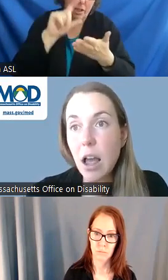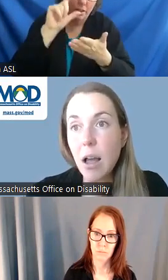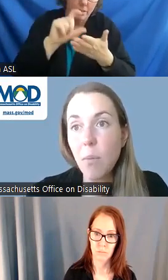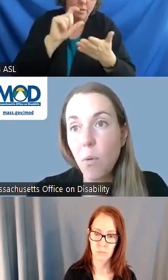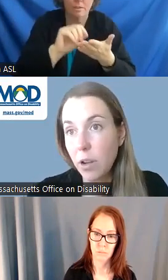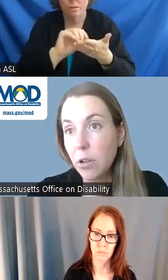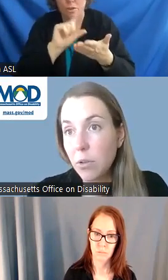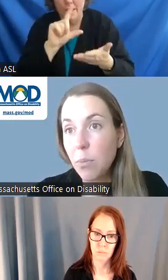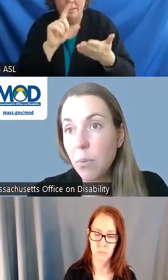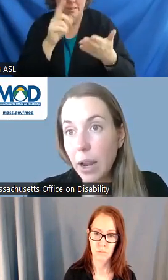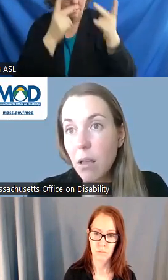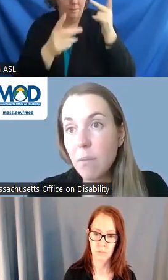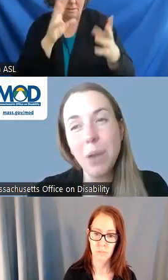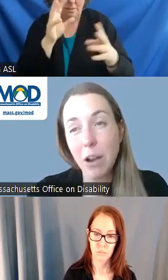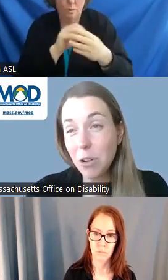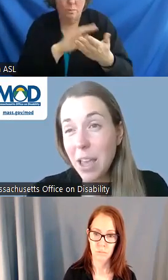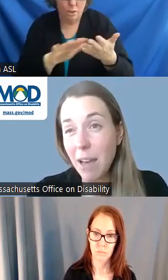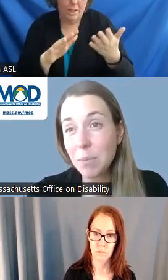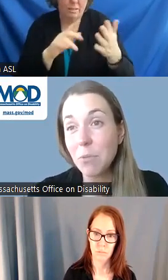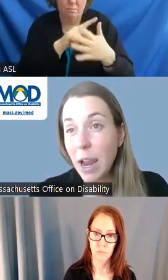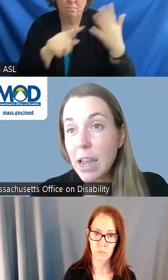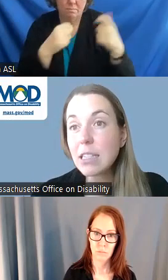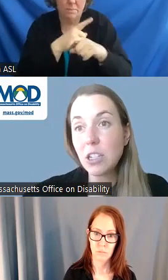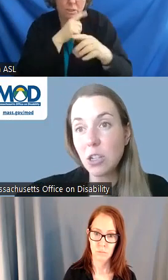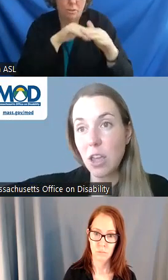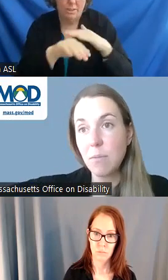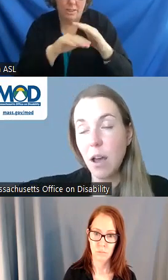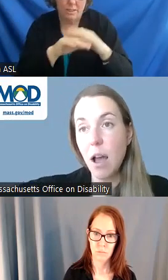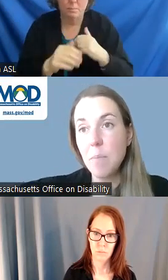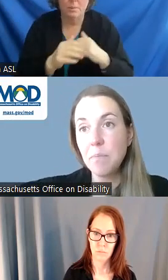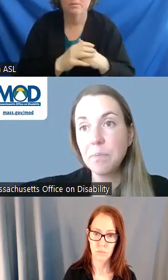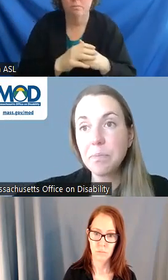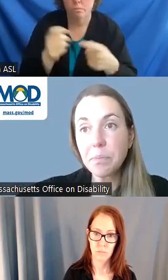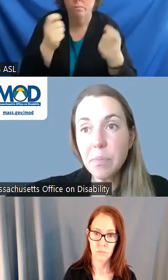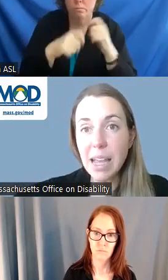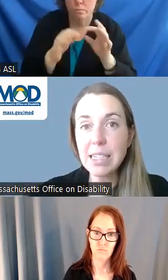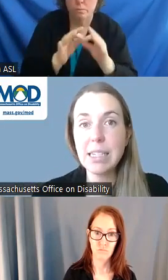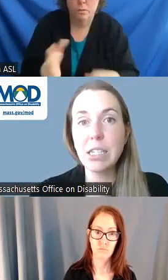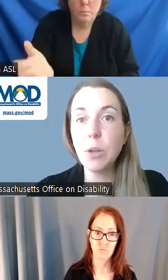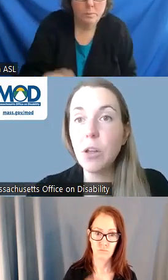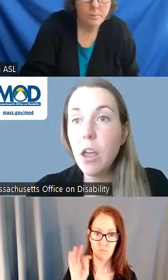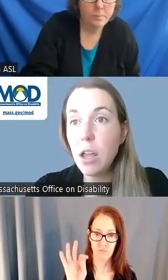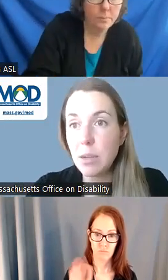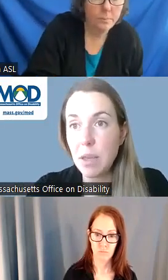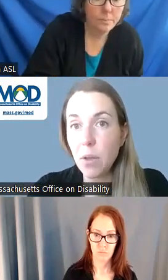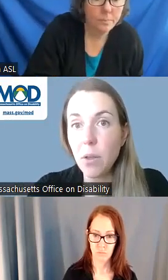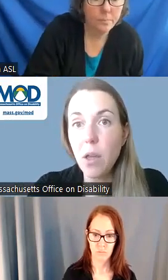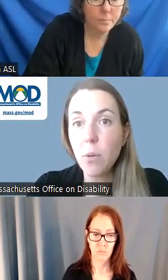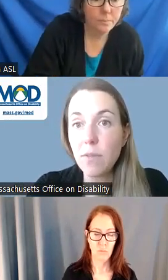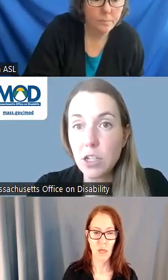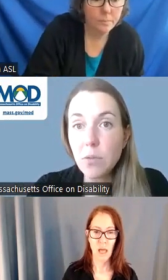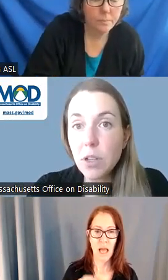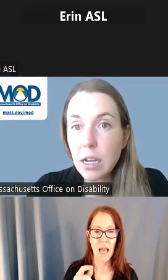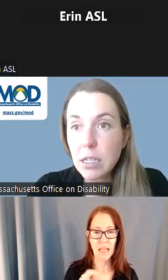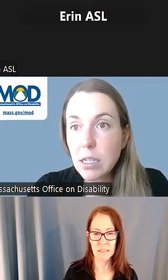raised or include Braille, preferably have it be raised so that it's accessible to people